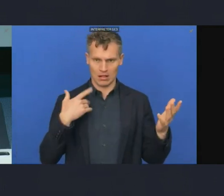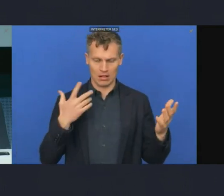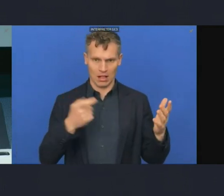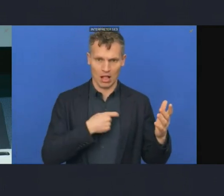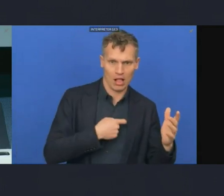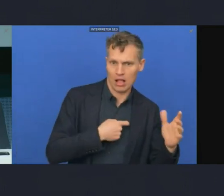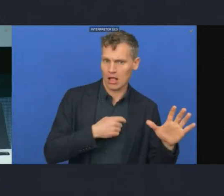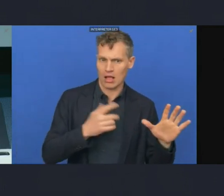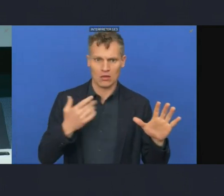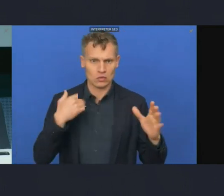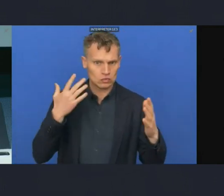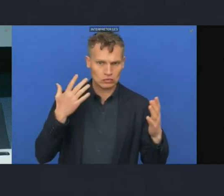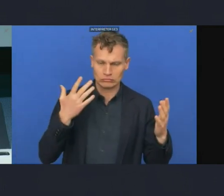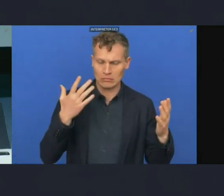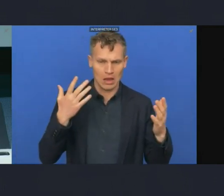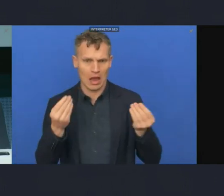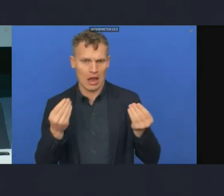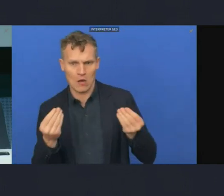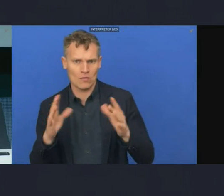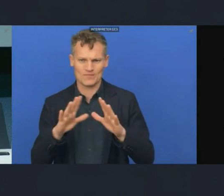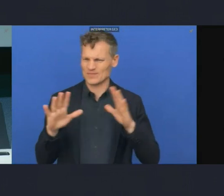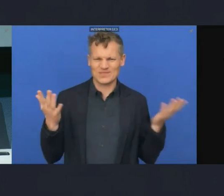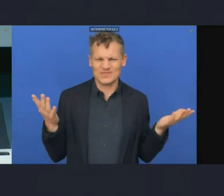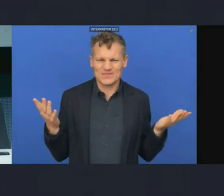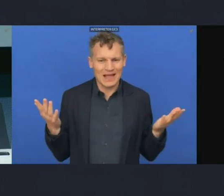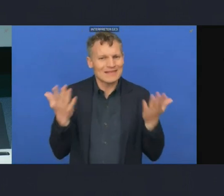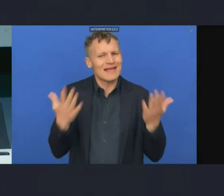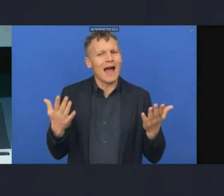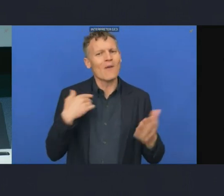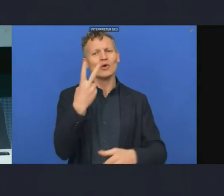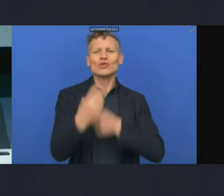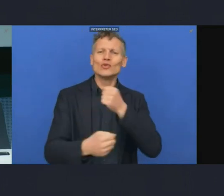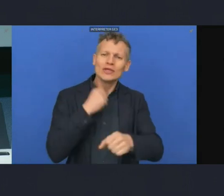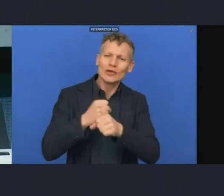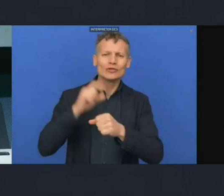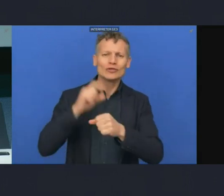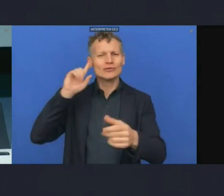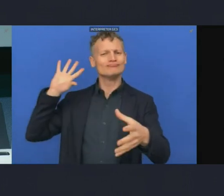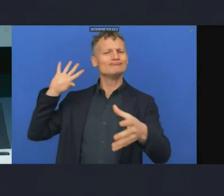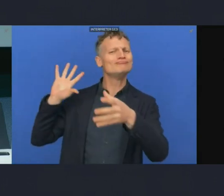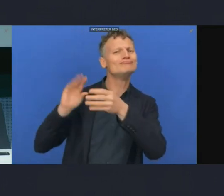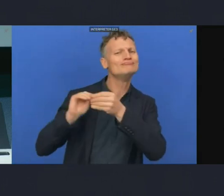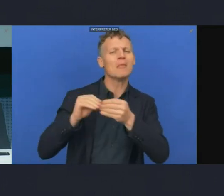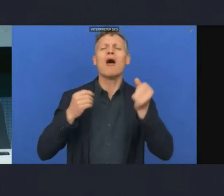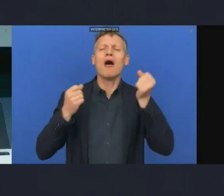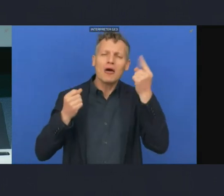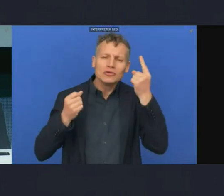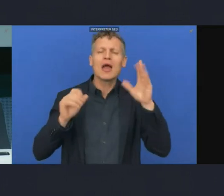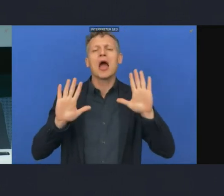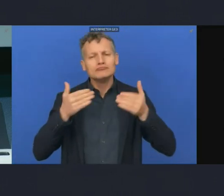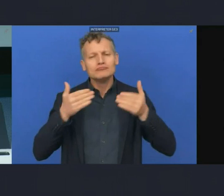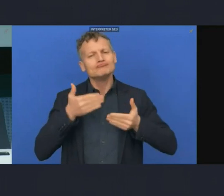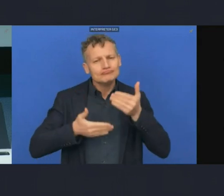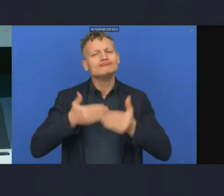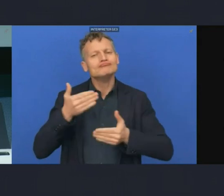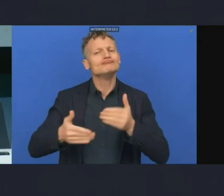to cope, and we didn't have the experience that we have now. So perhaps you could share with us how, as an organization, you are coping